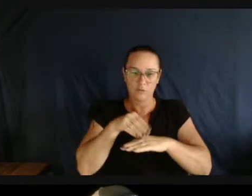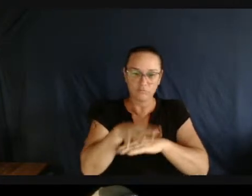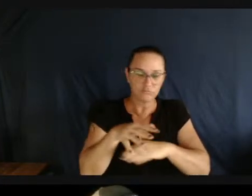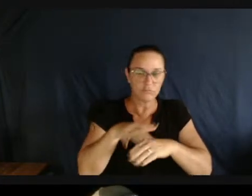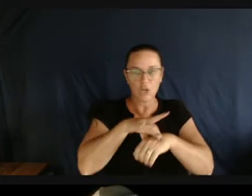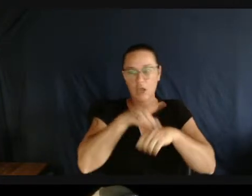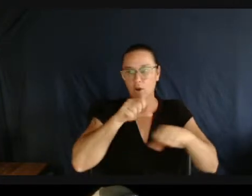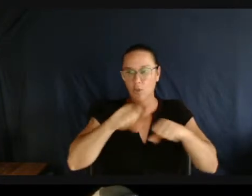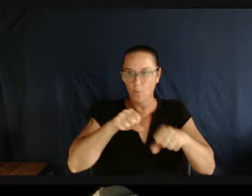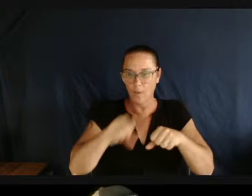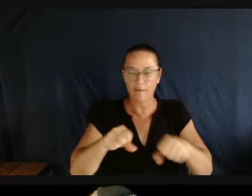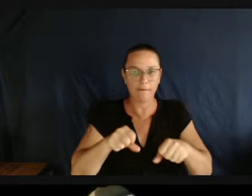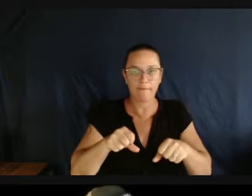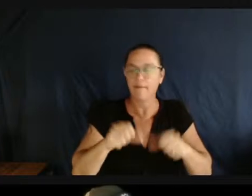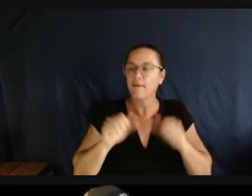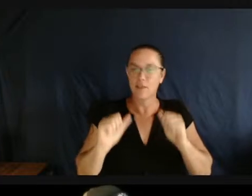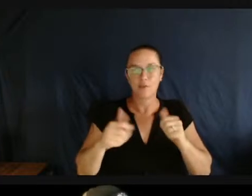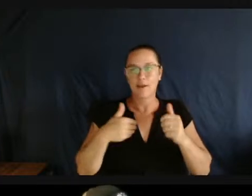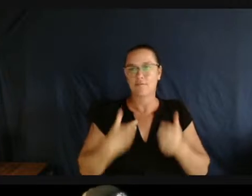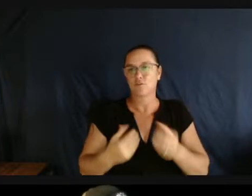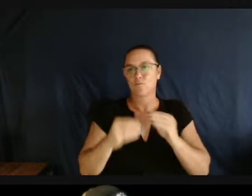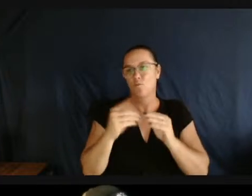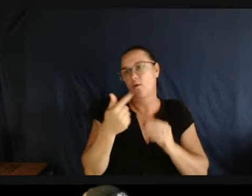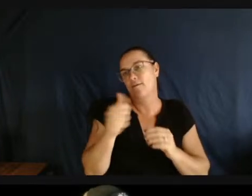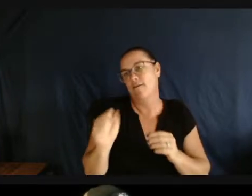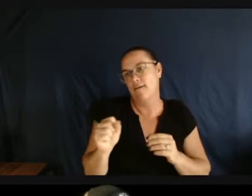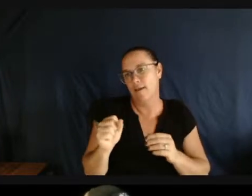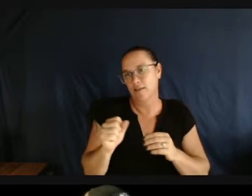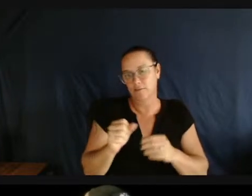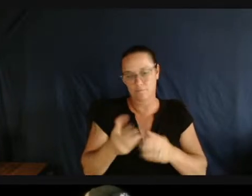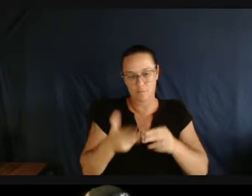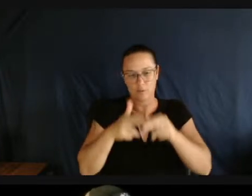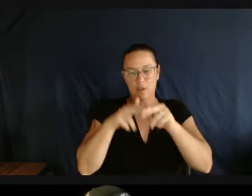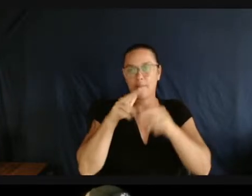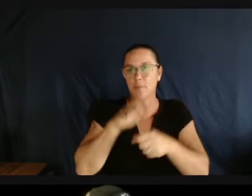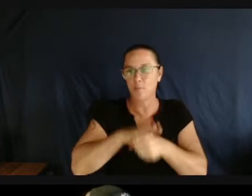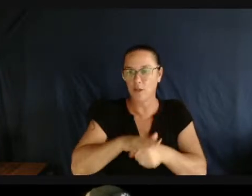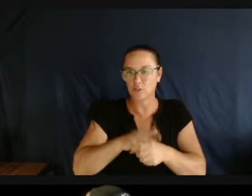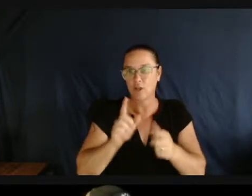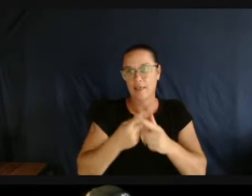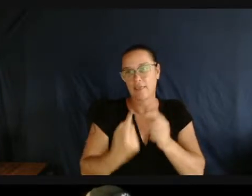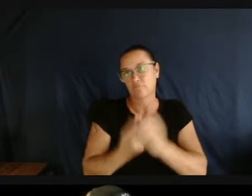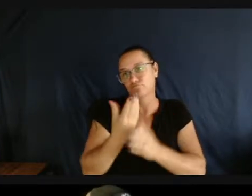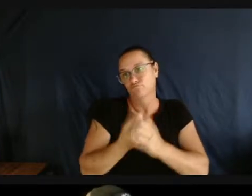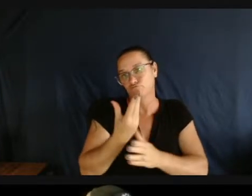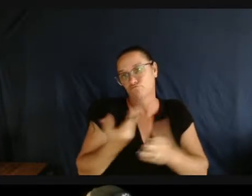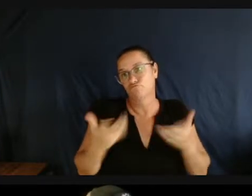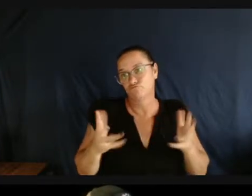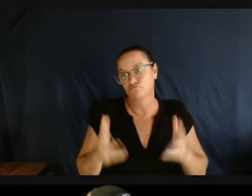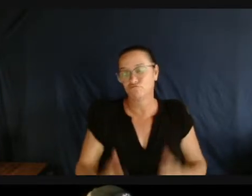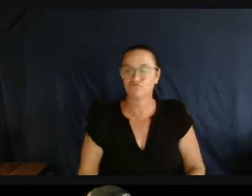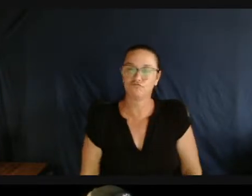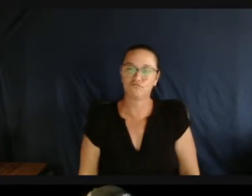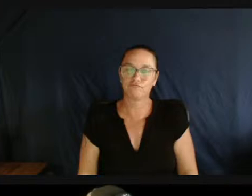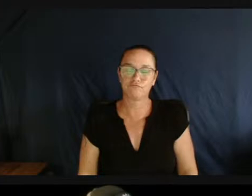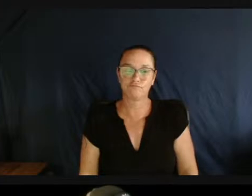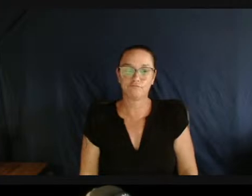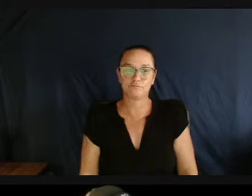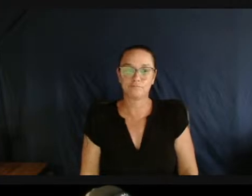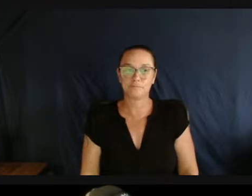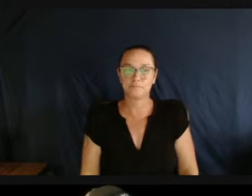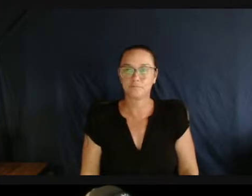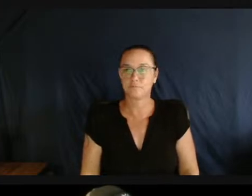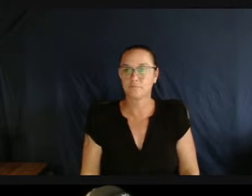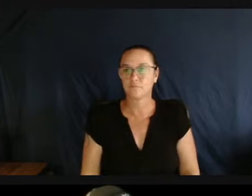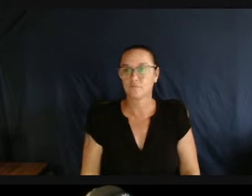chamber. You can just vent more gas and build more pressure and then have a fountain and relieve the pressure that way, for example. So that's all